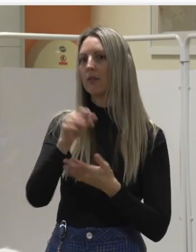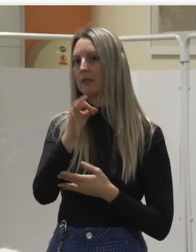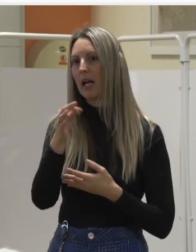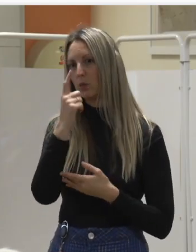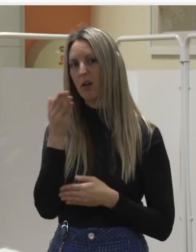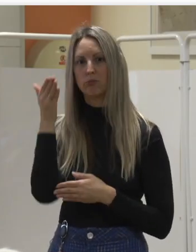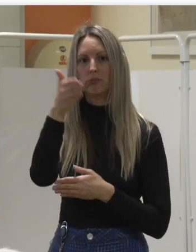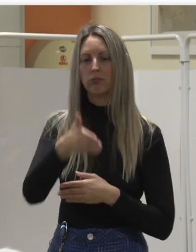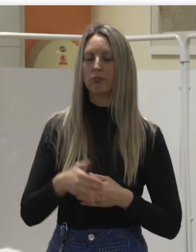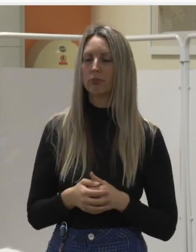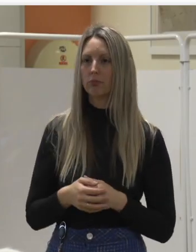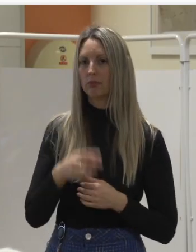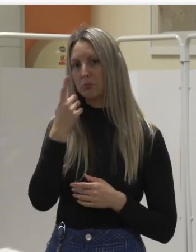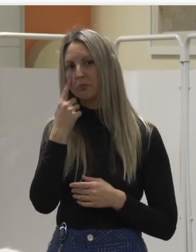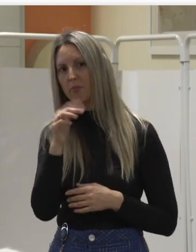from the